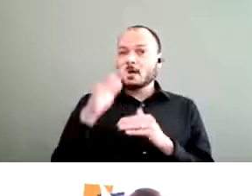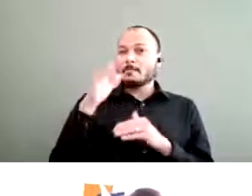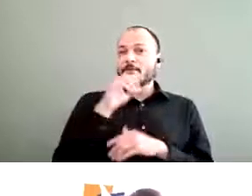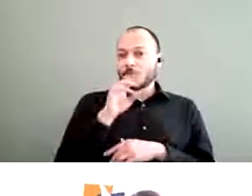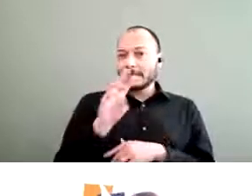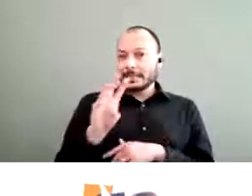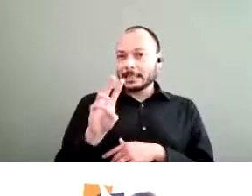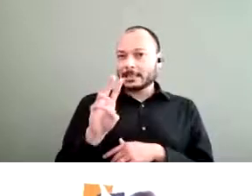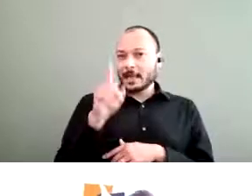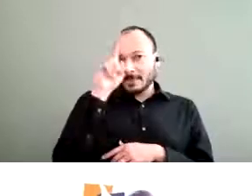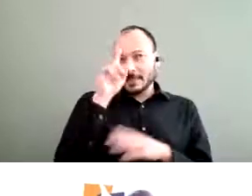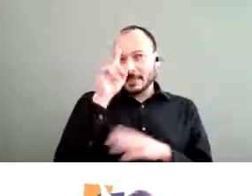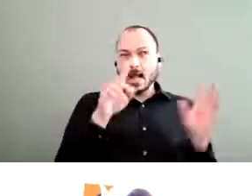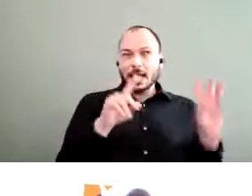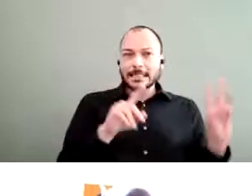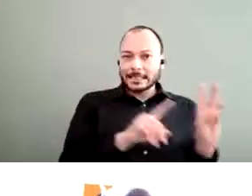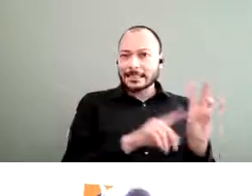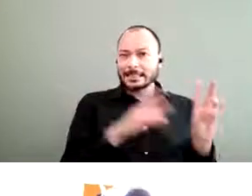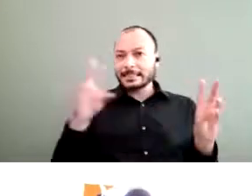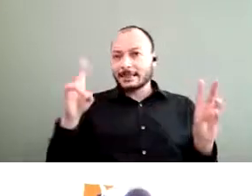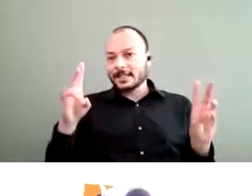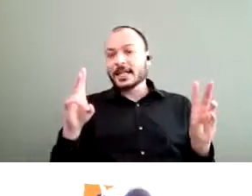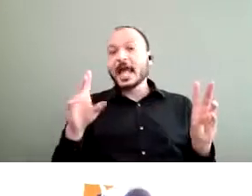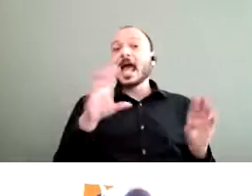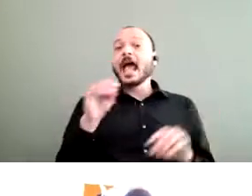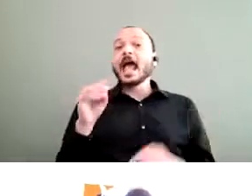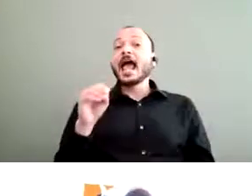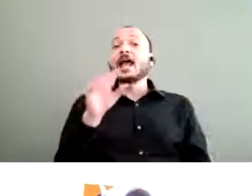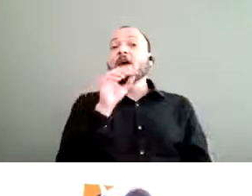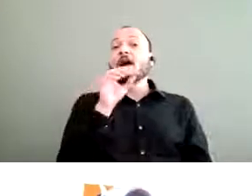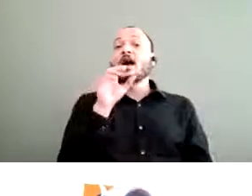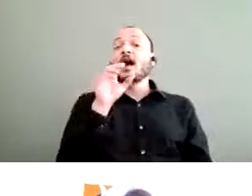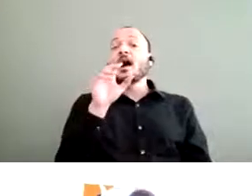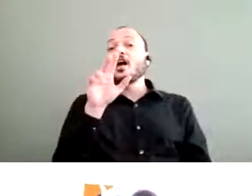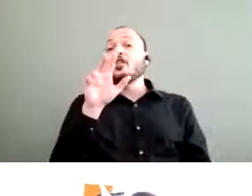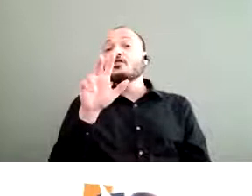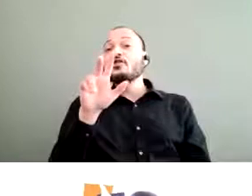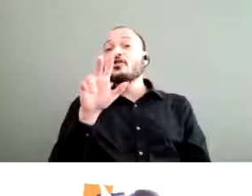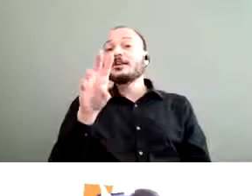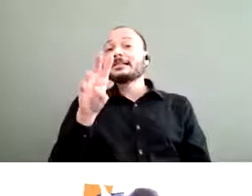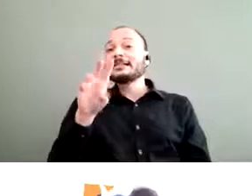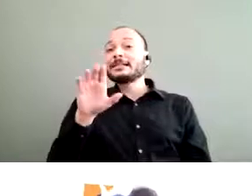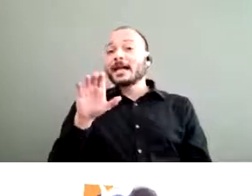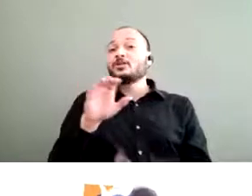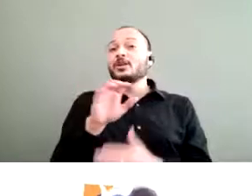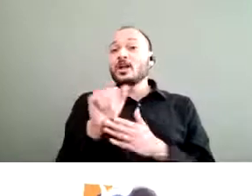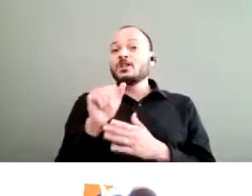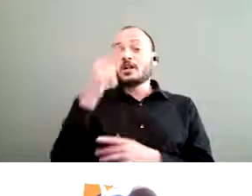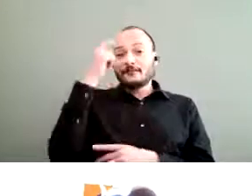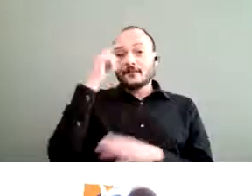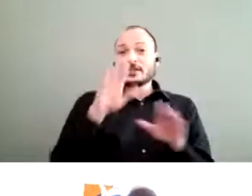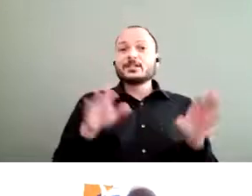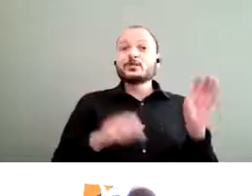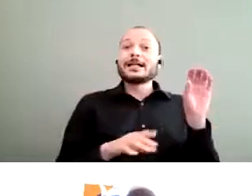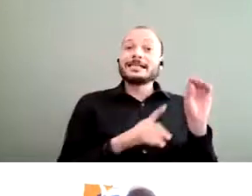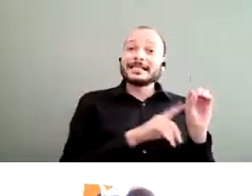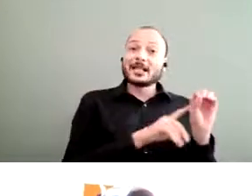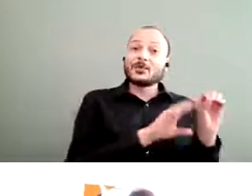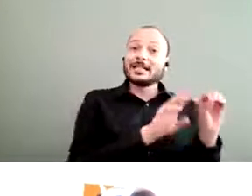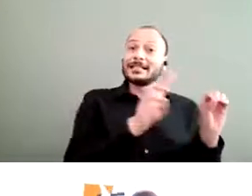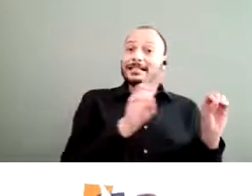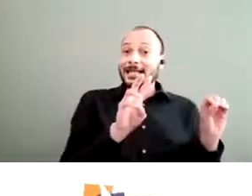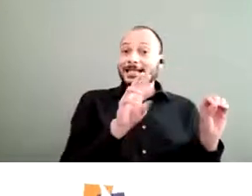and $3,600 for children 0 to 6 years old. And these payments